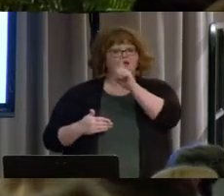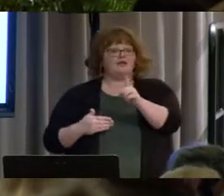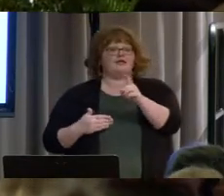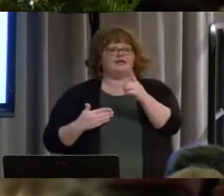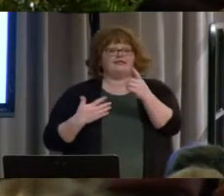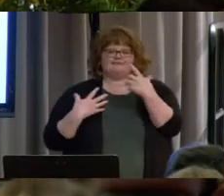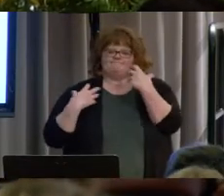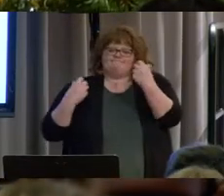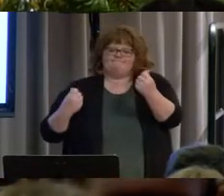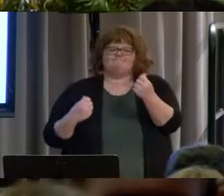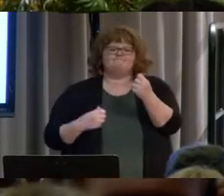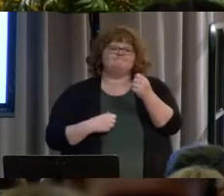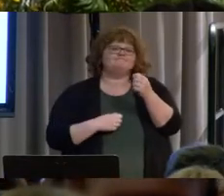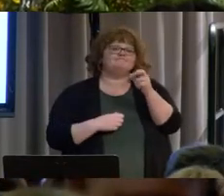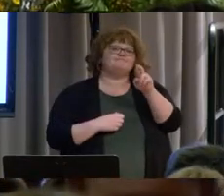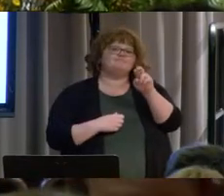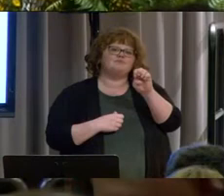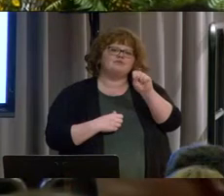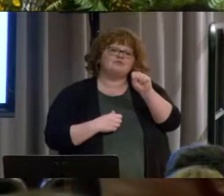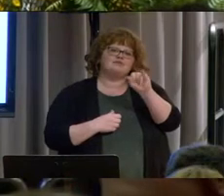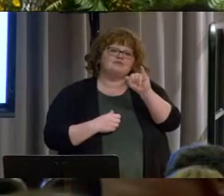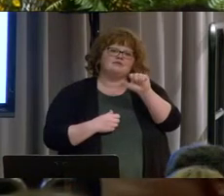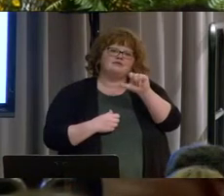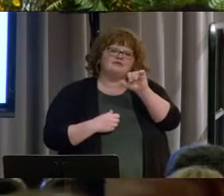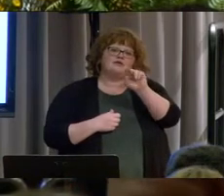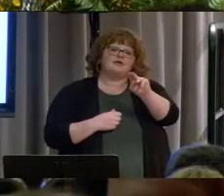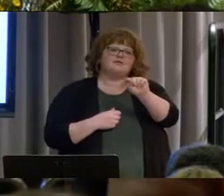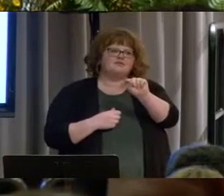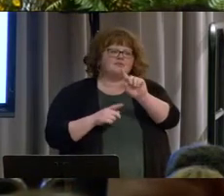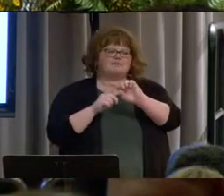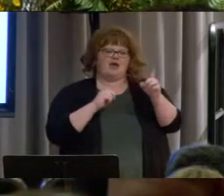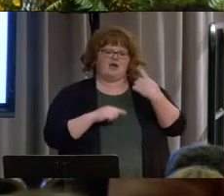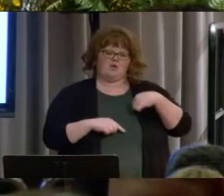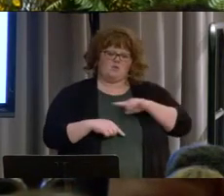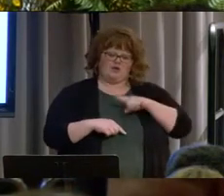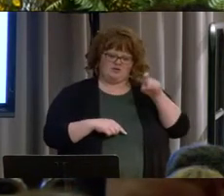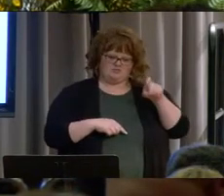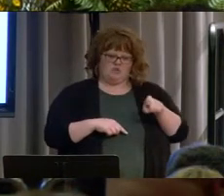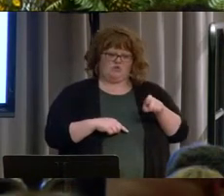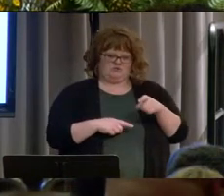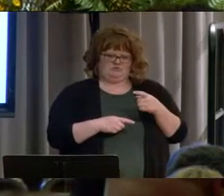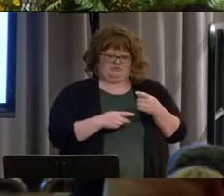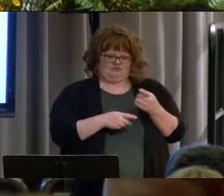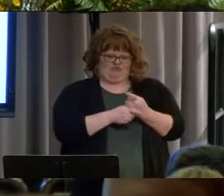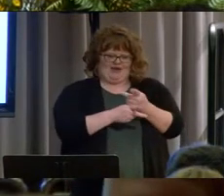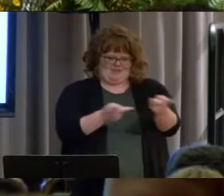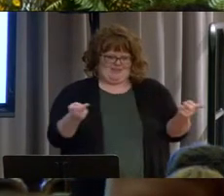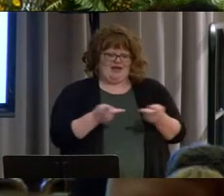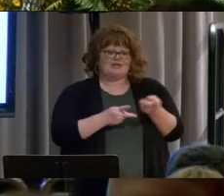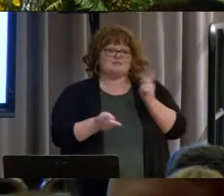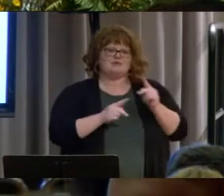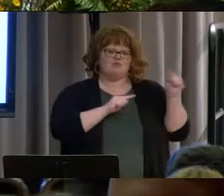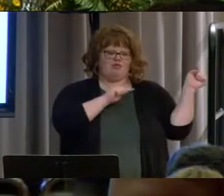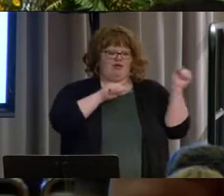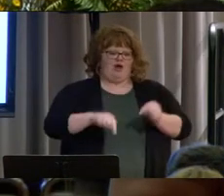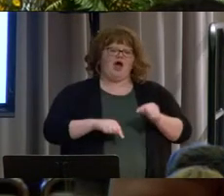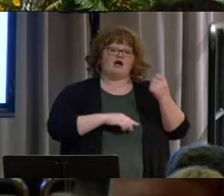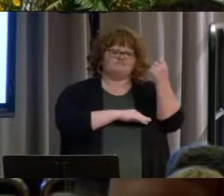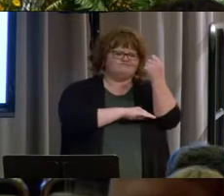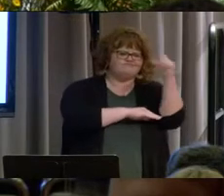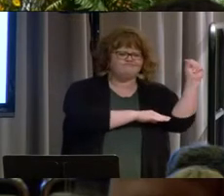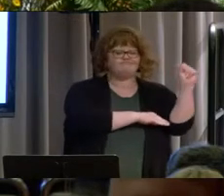ways, but we are supposed to be the place where people come and are outraged and demonstrate and protest and